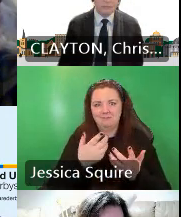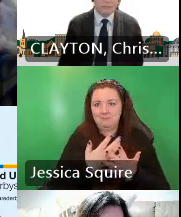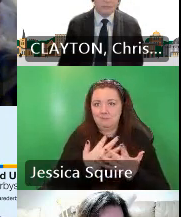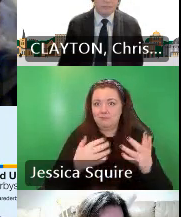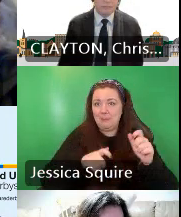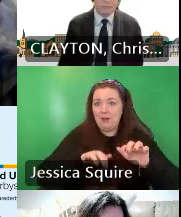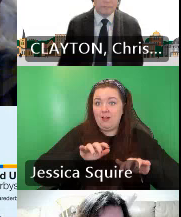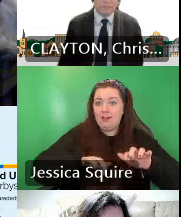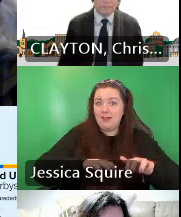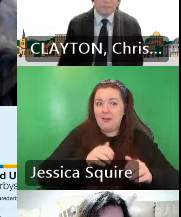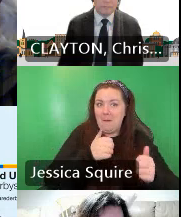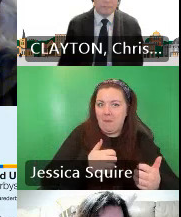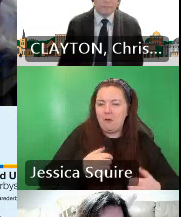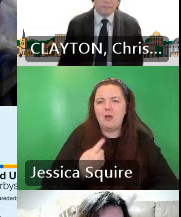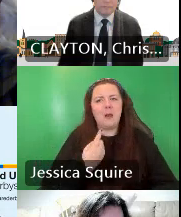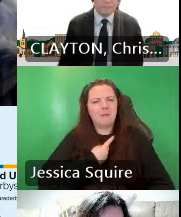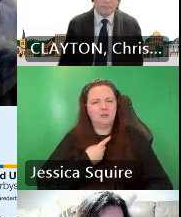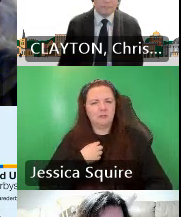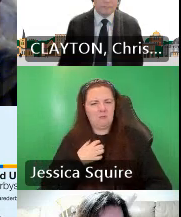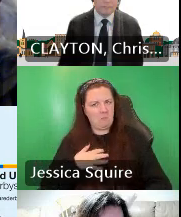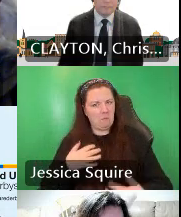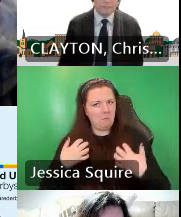me is the Slido, that the little